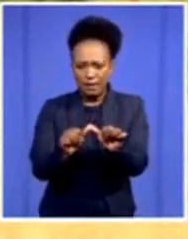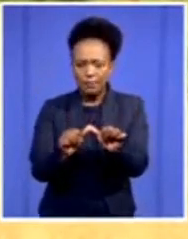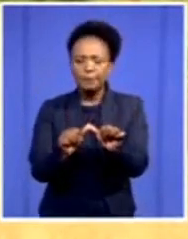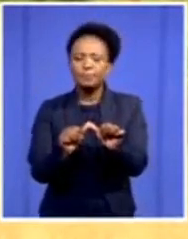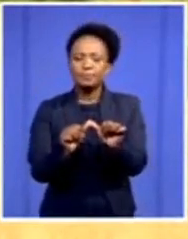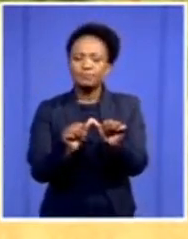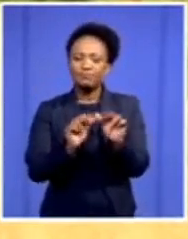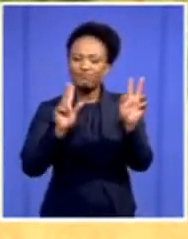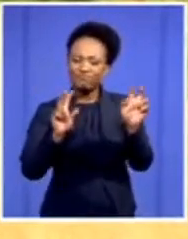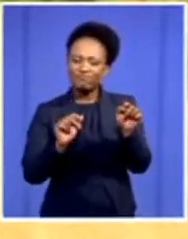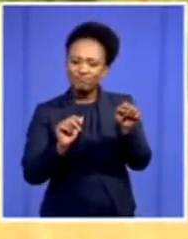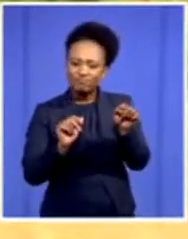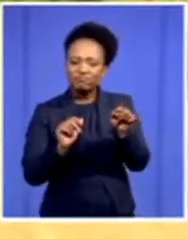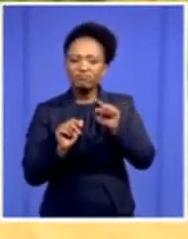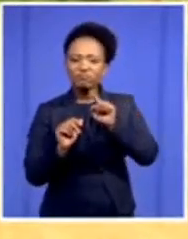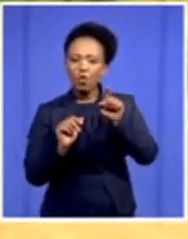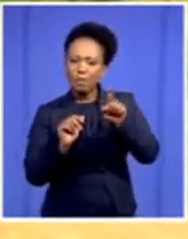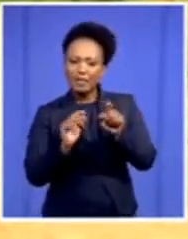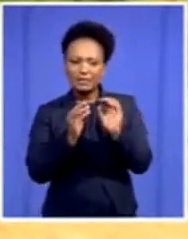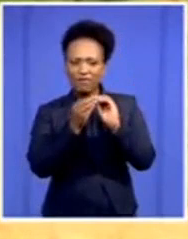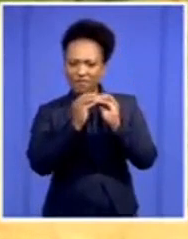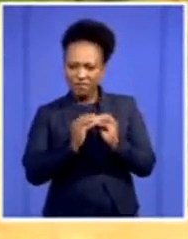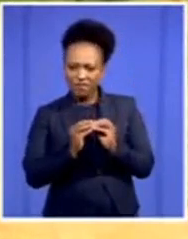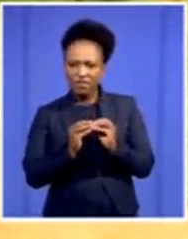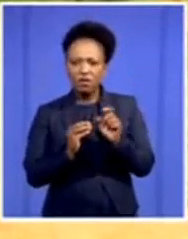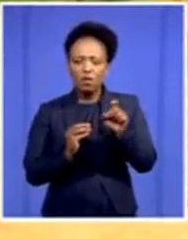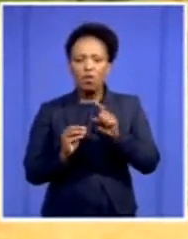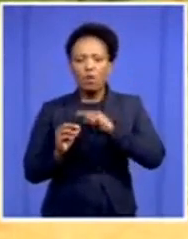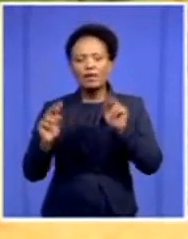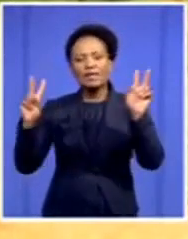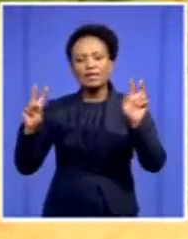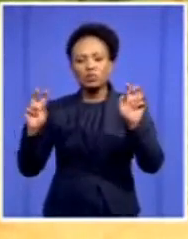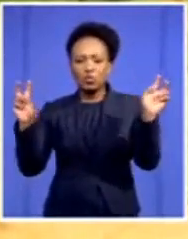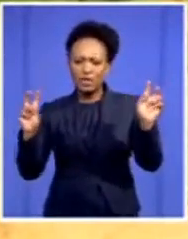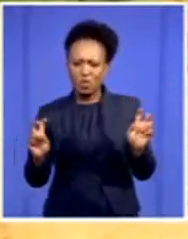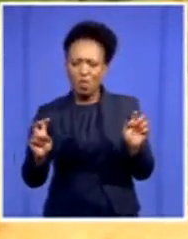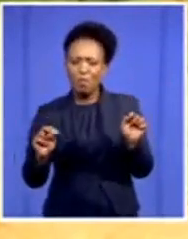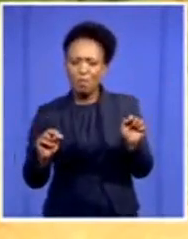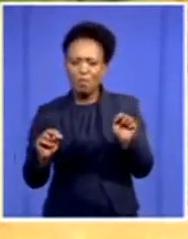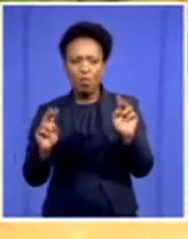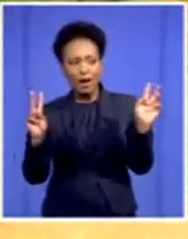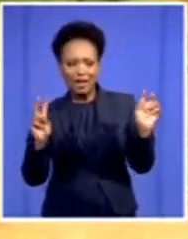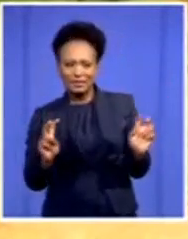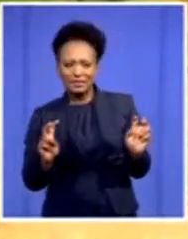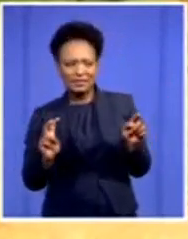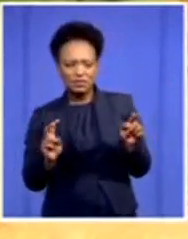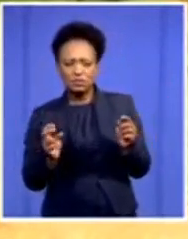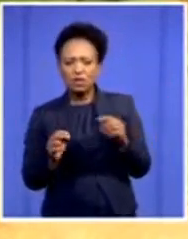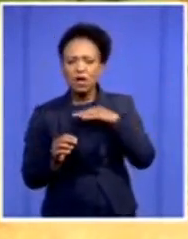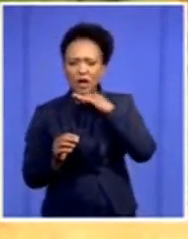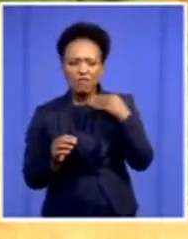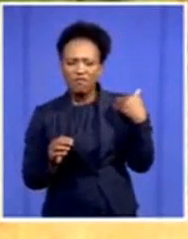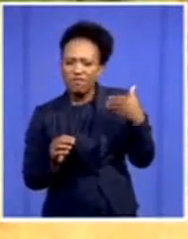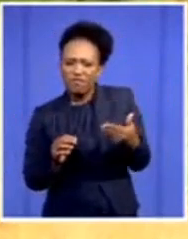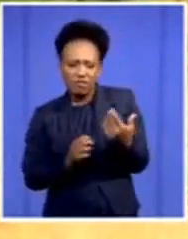it's corrected is the issue of Eskom. When we look at the electricity supply in the past of couple of years, it's not stable at